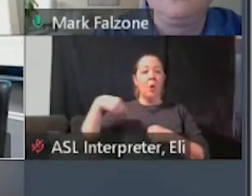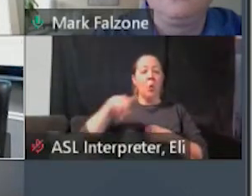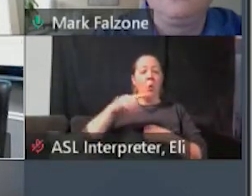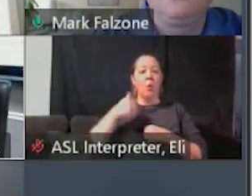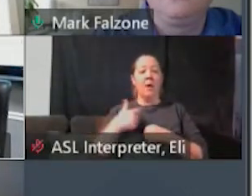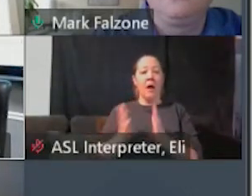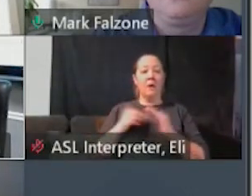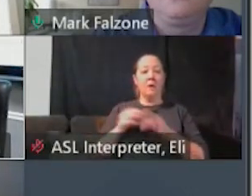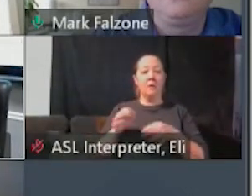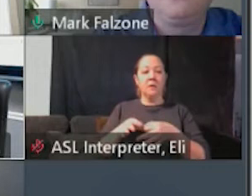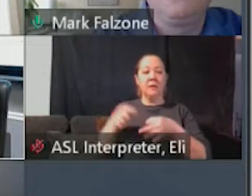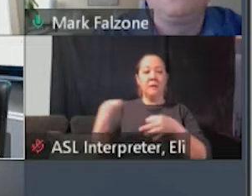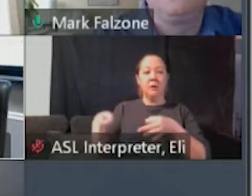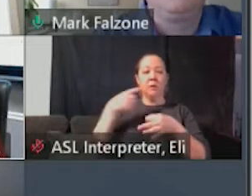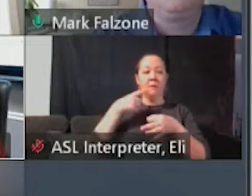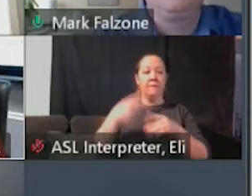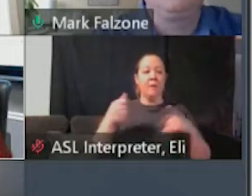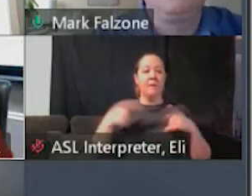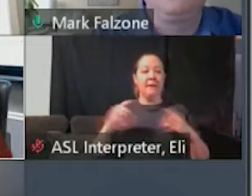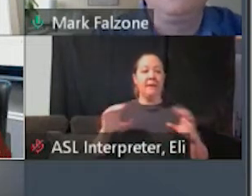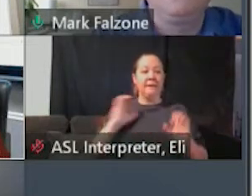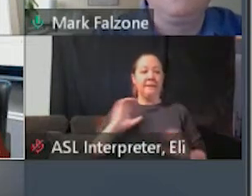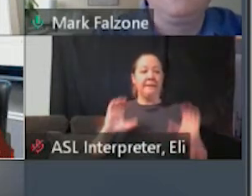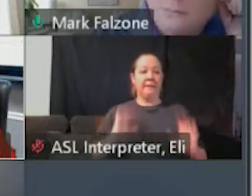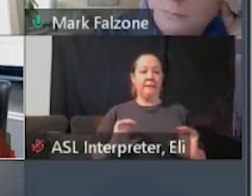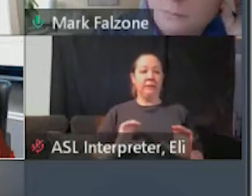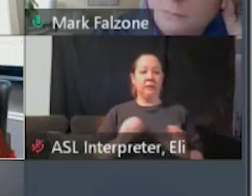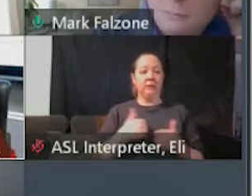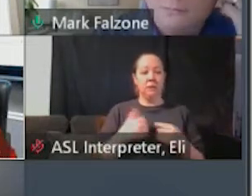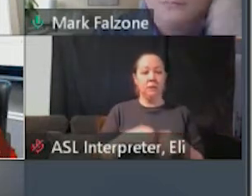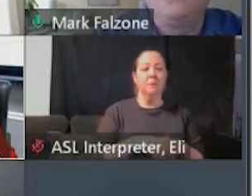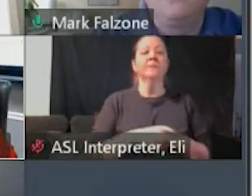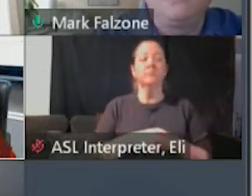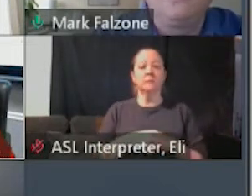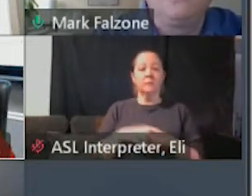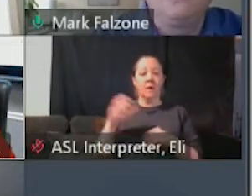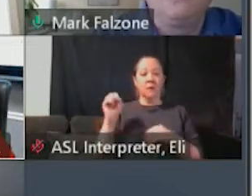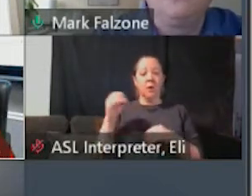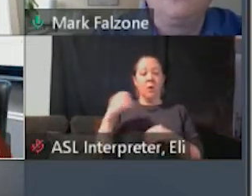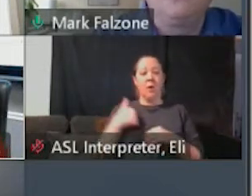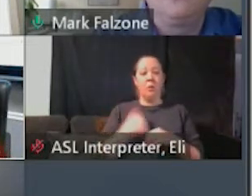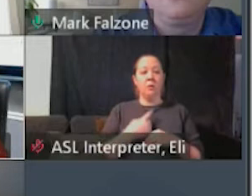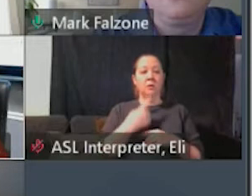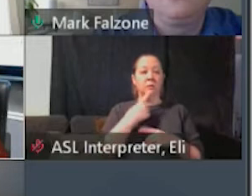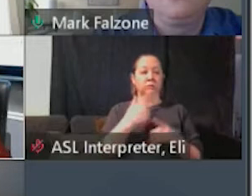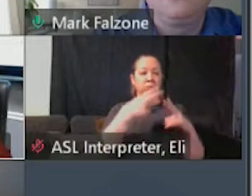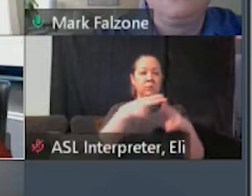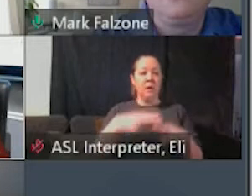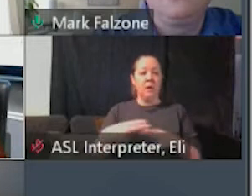see, hopefully everyone is in agreement with the continuance request. But if not, it's up to the board